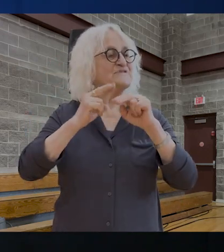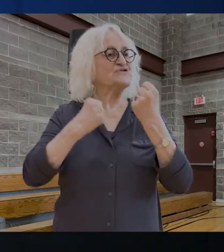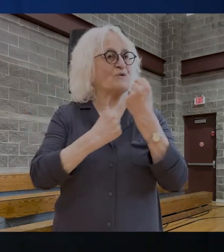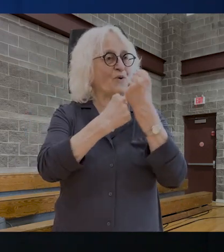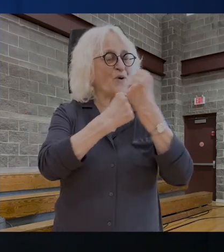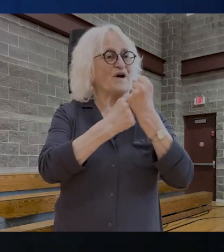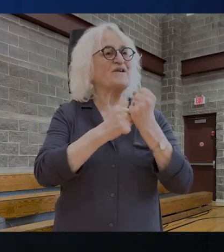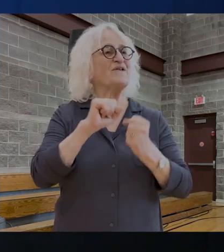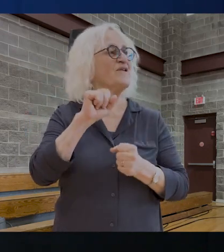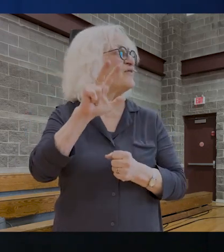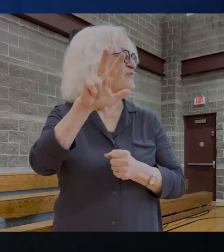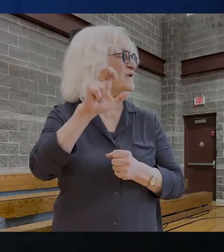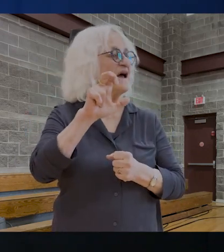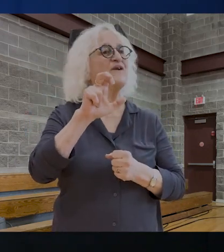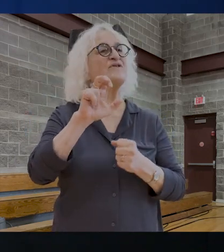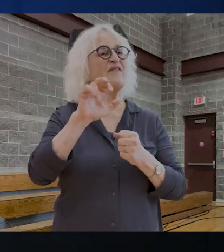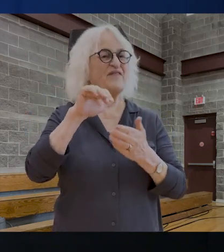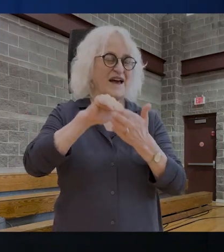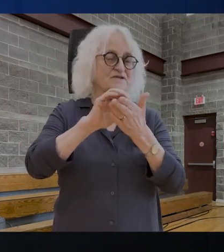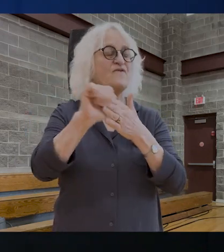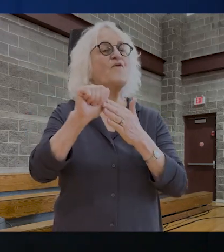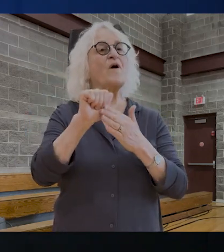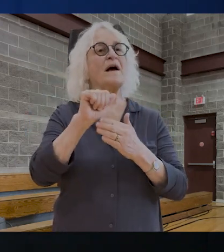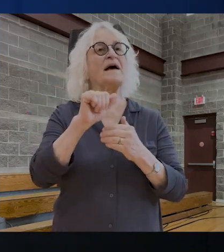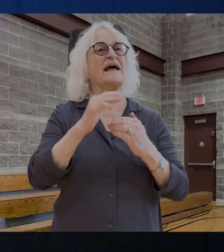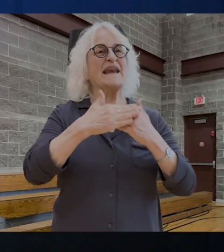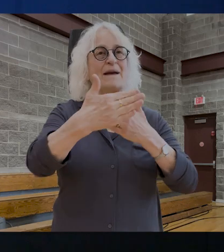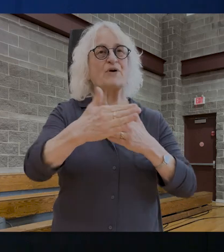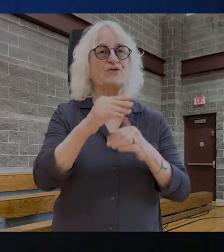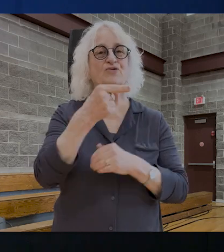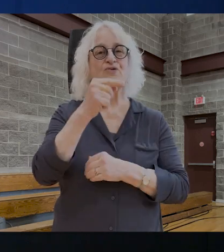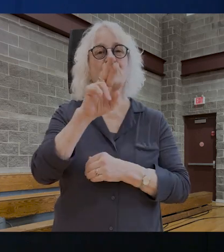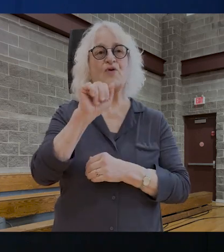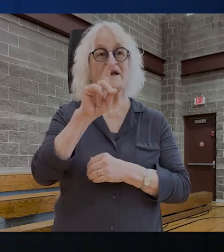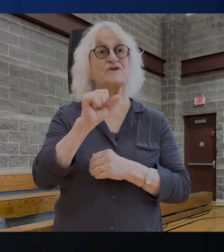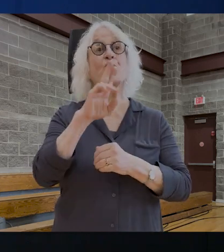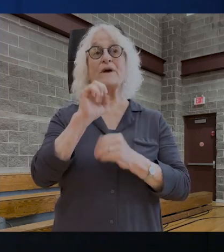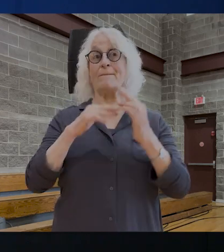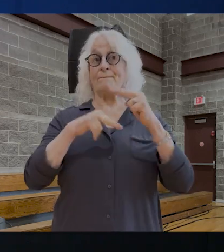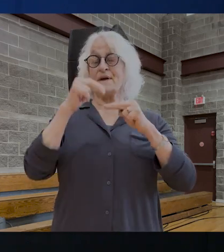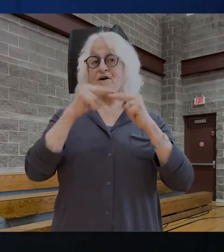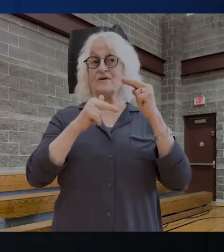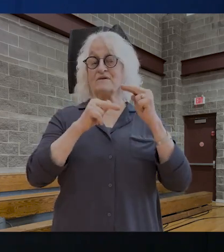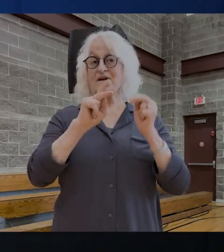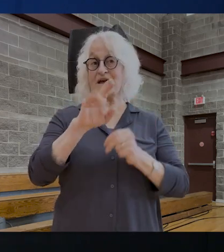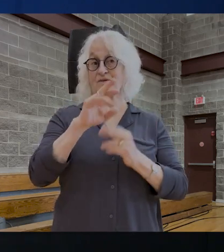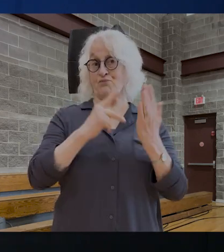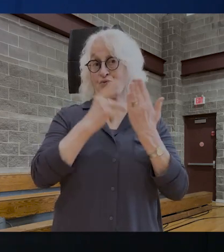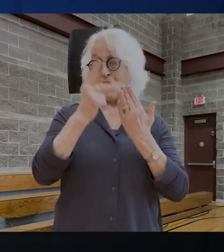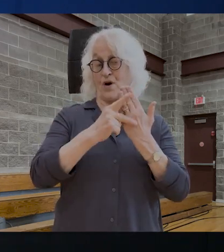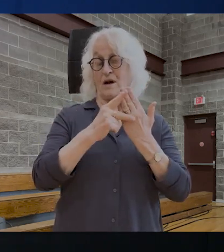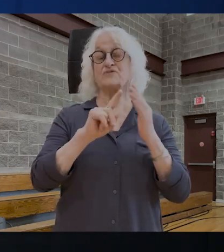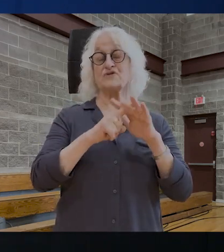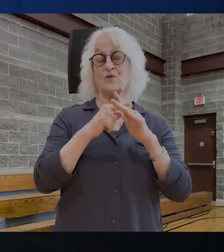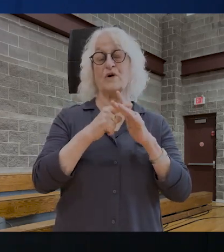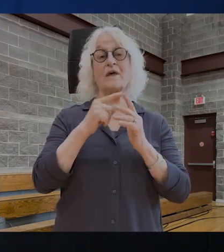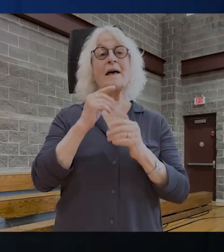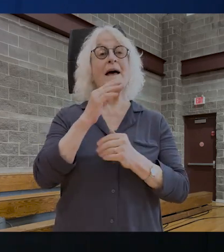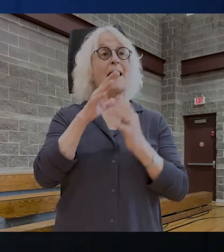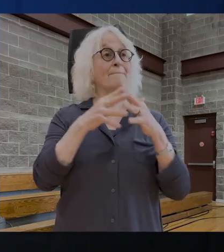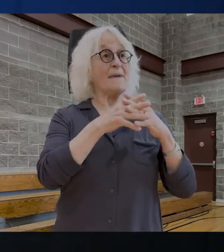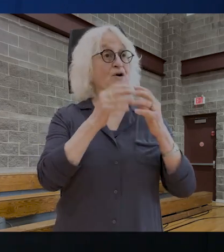$300,000 of funding for neighborhood grants. The Rebuild KC program was started during the American Rescue Plan with